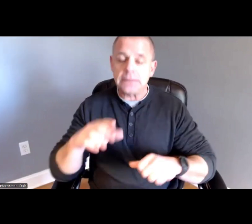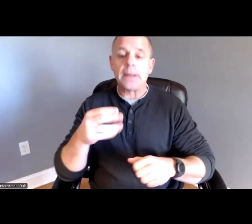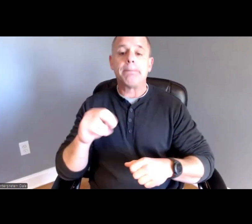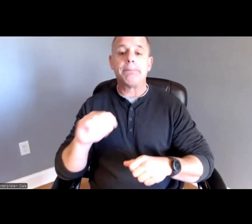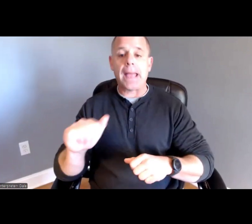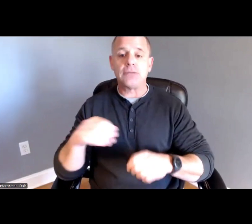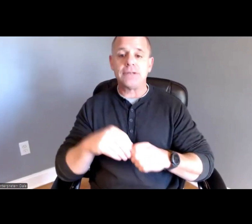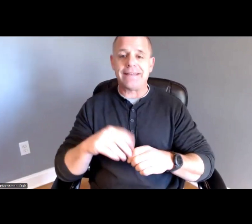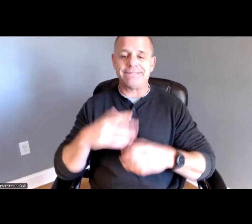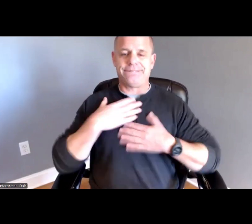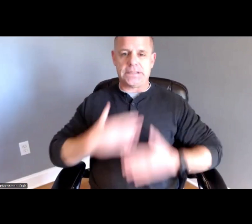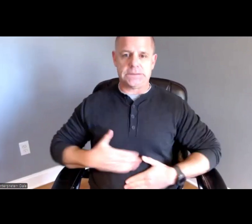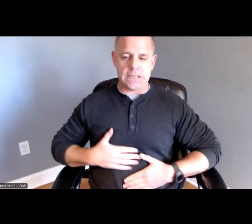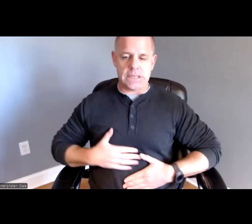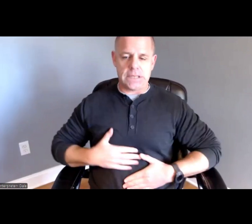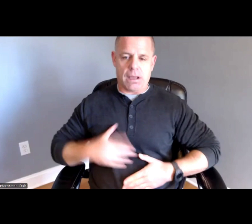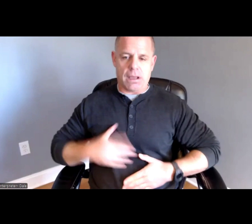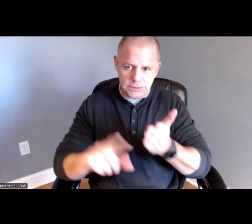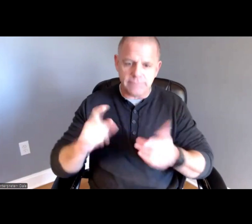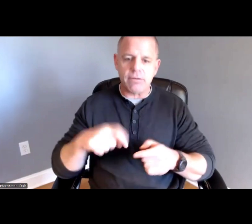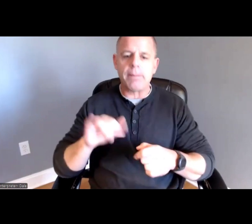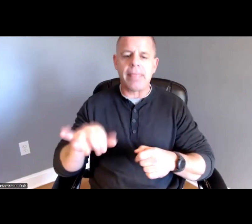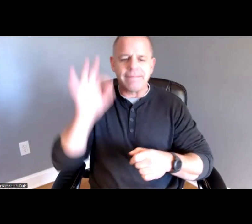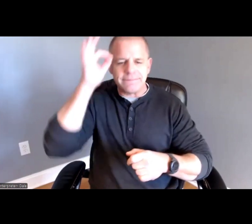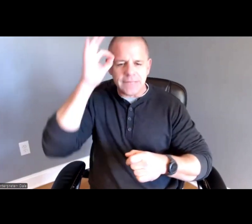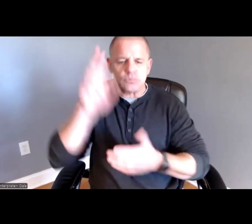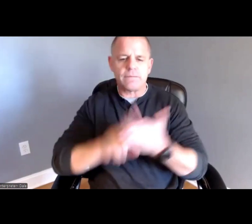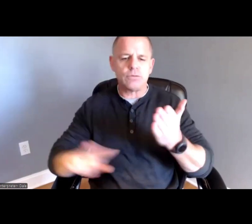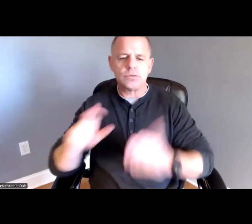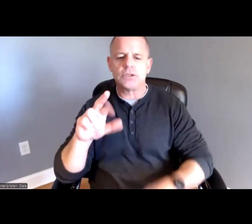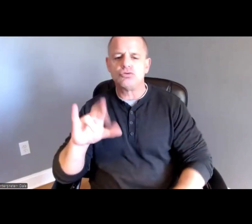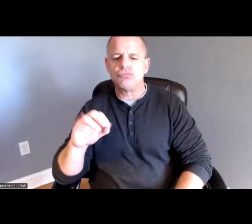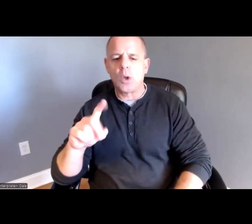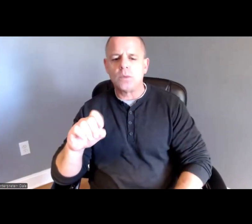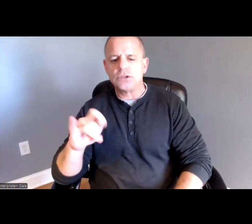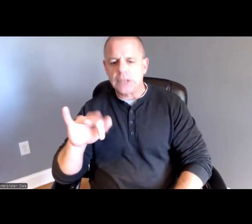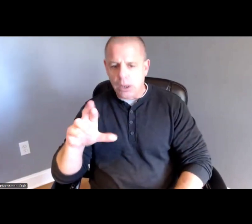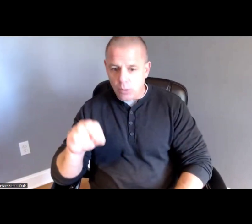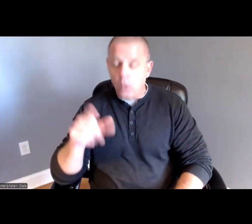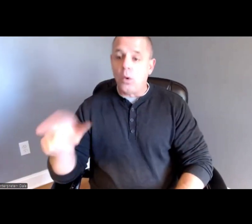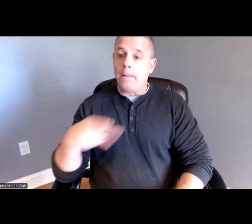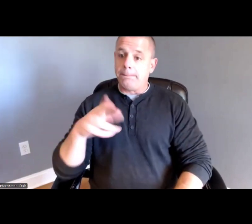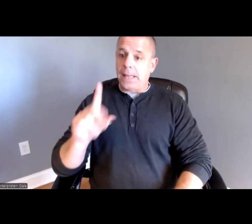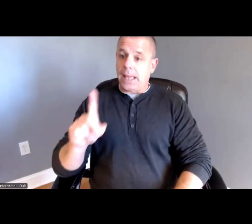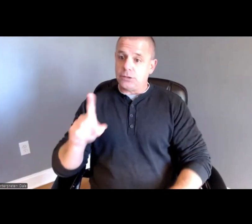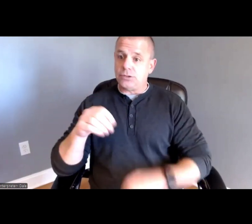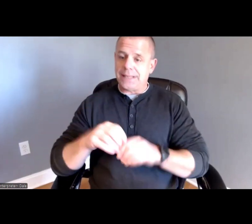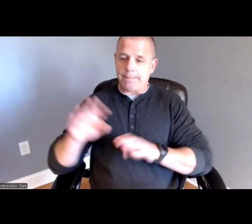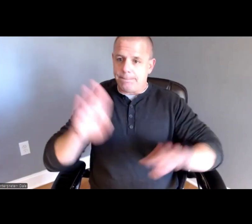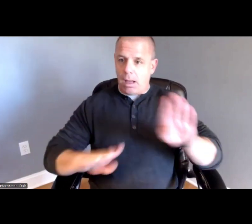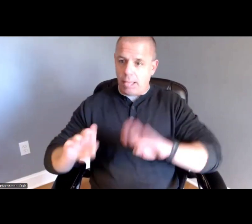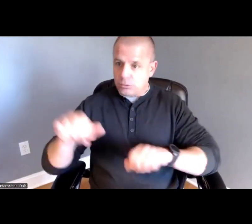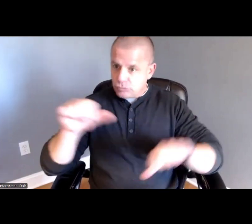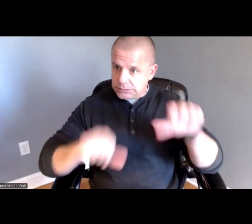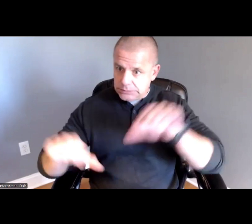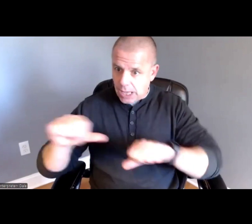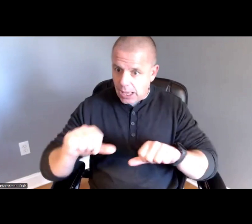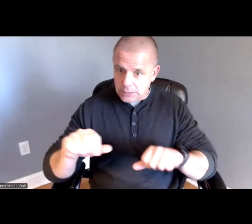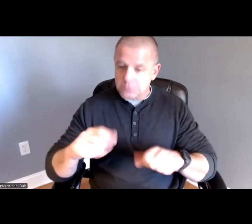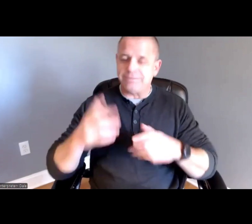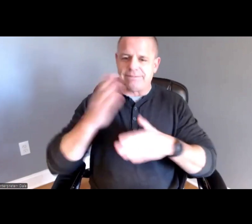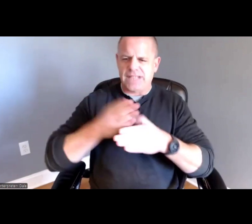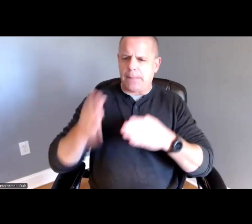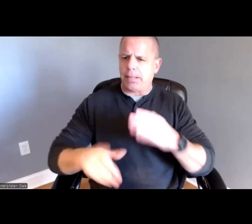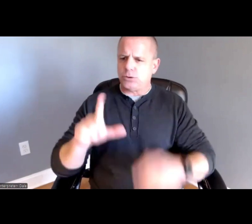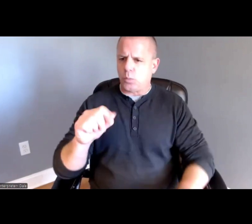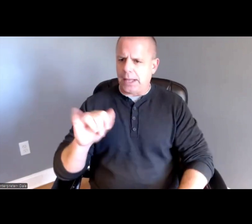Federal University of Rio de Janeiro. She completed her PhD in biological sciences in 2018 through